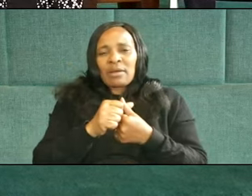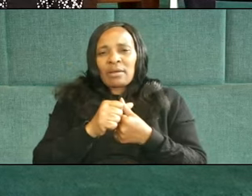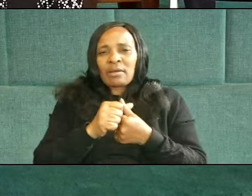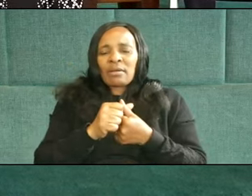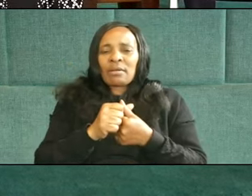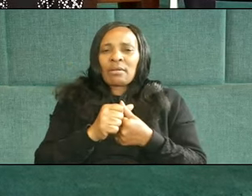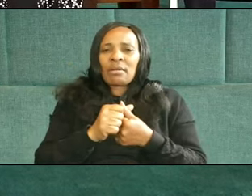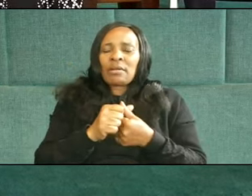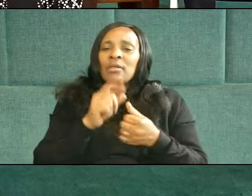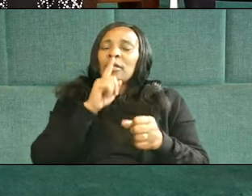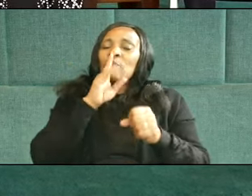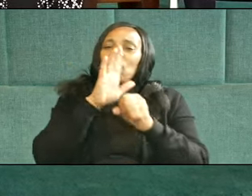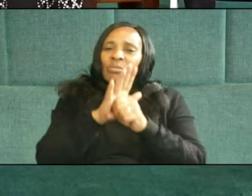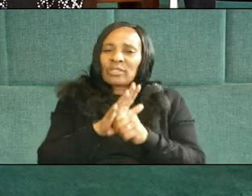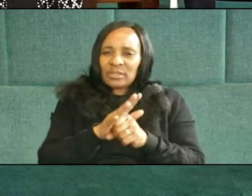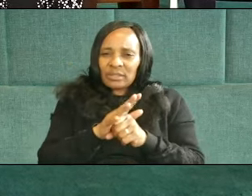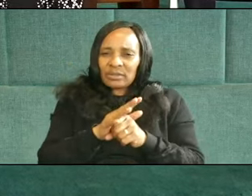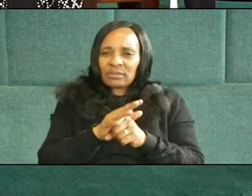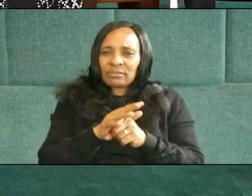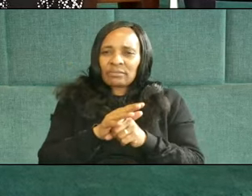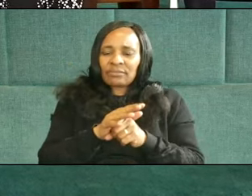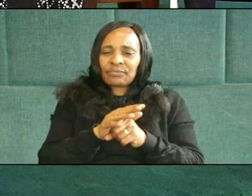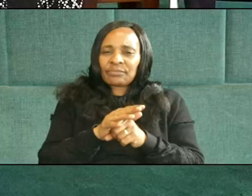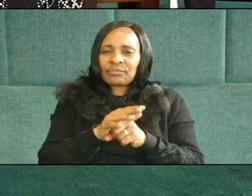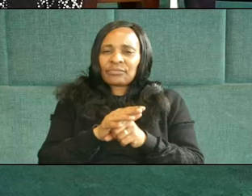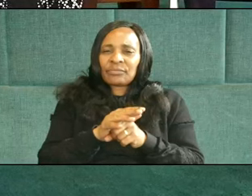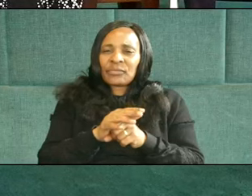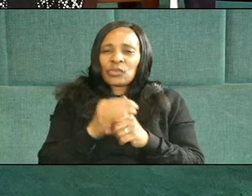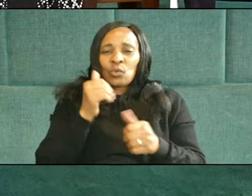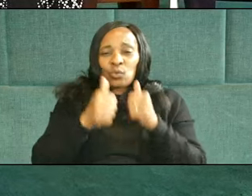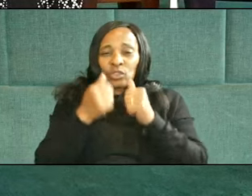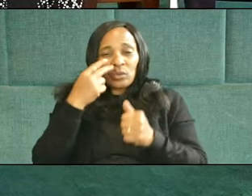looking for. The promise? What is the promise that we see in that verse?